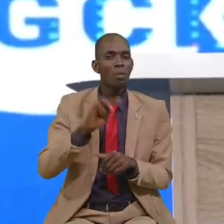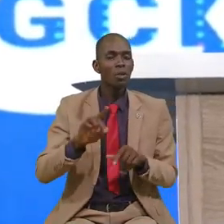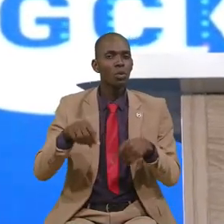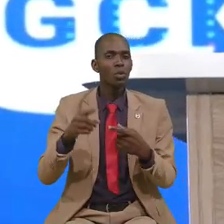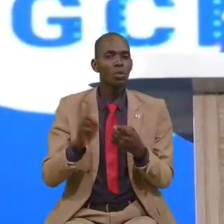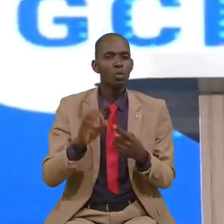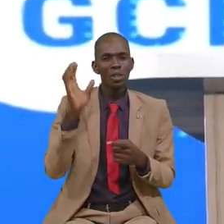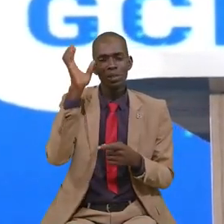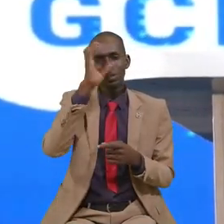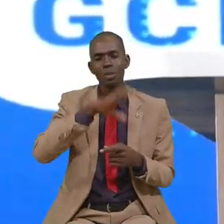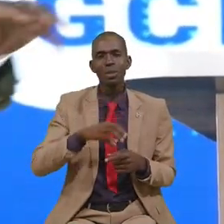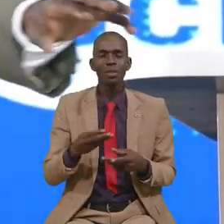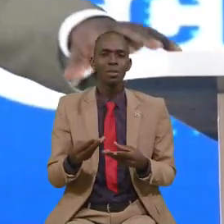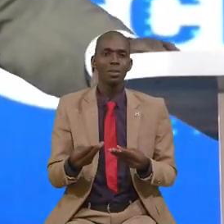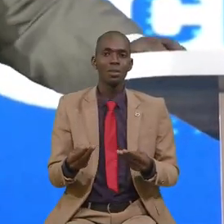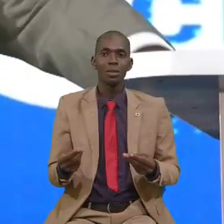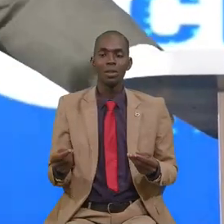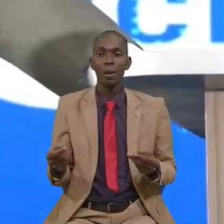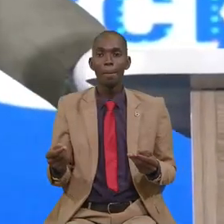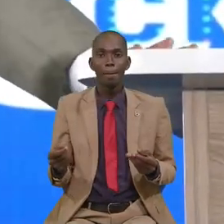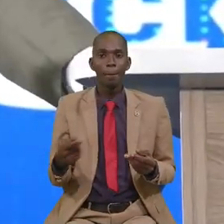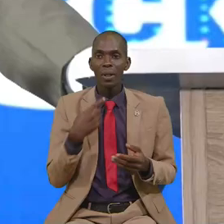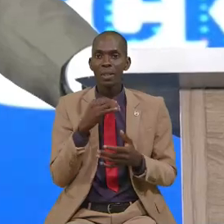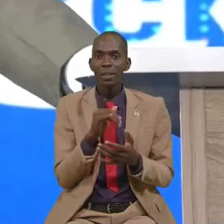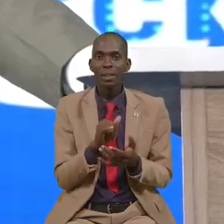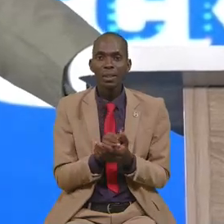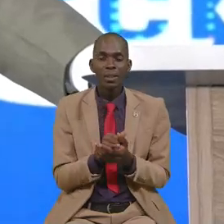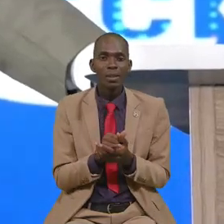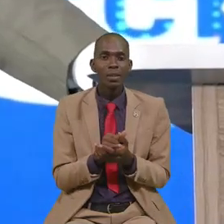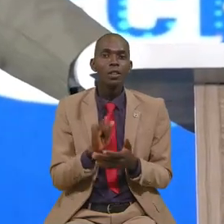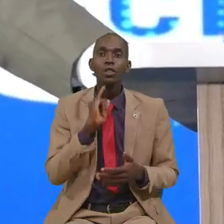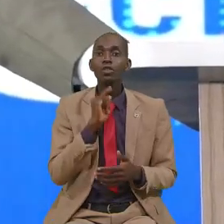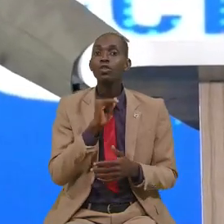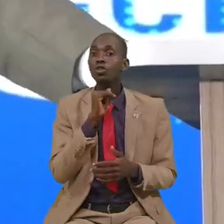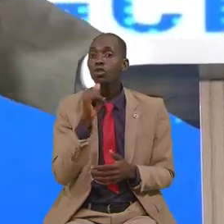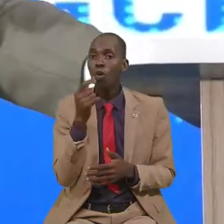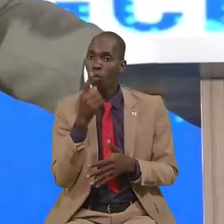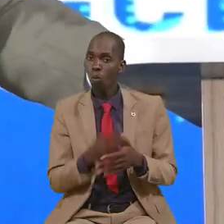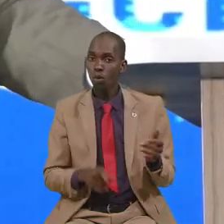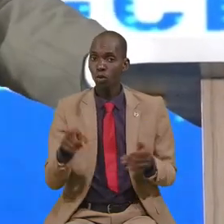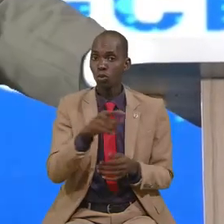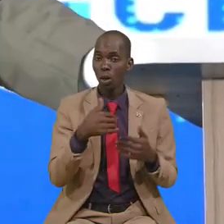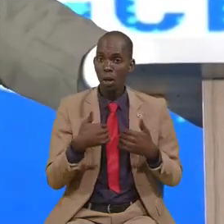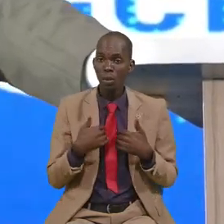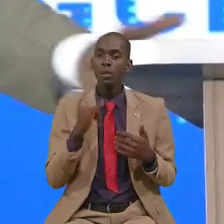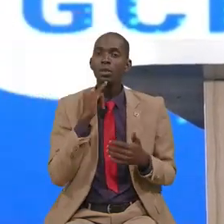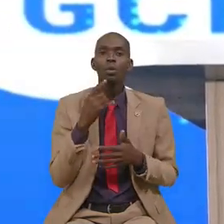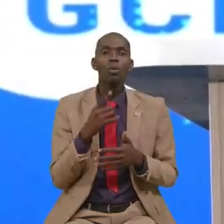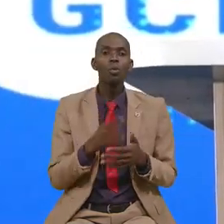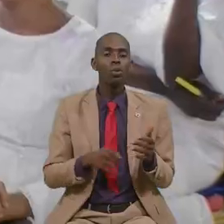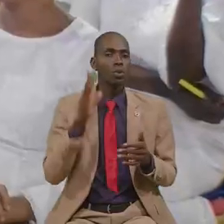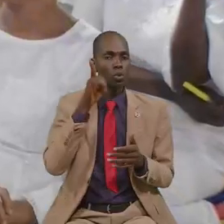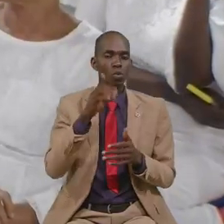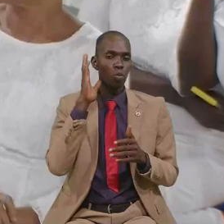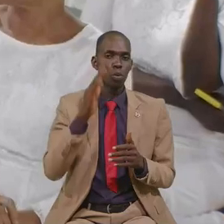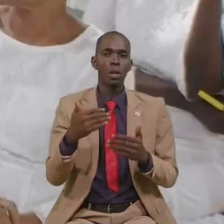be speaking to people I didn't know, he said, no, it's not what you have, it's what you are now going to have. And he